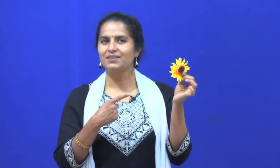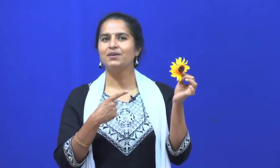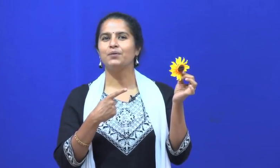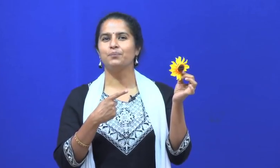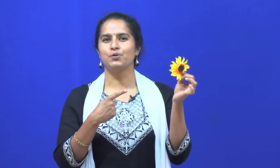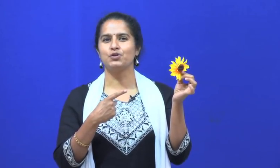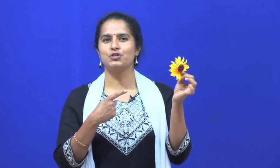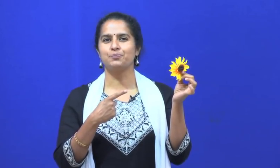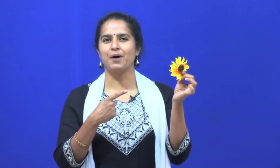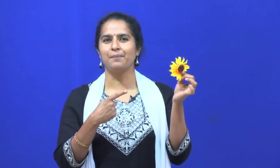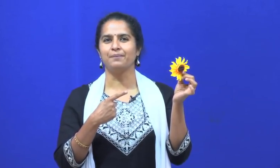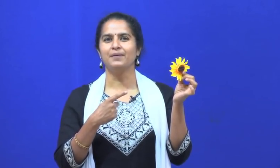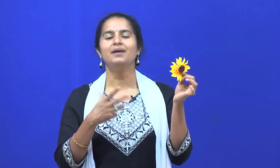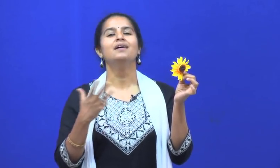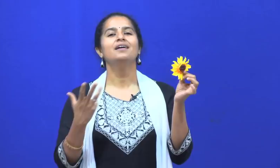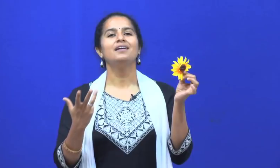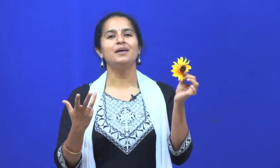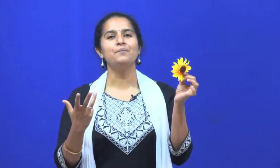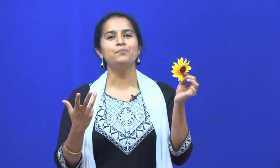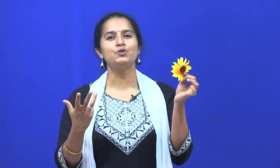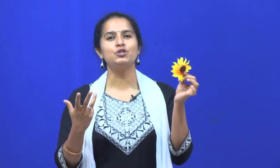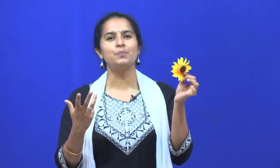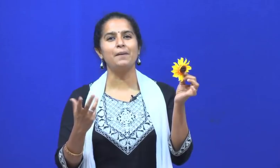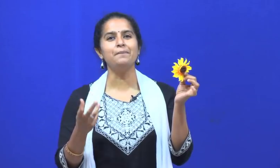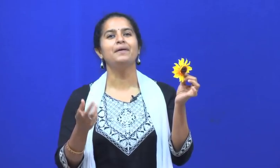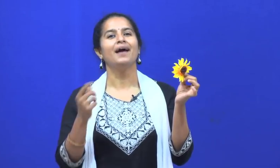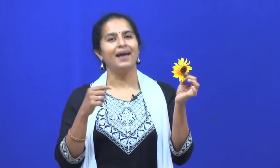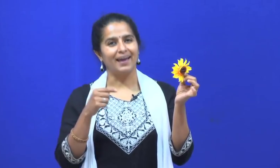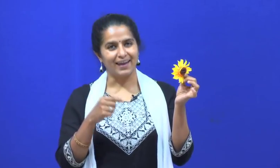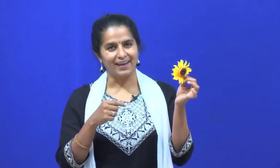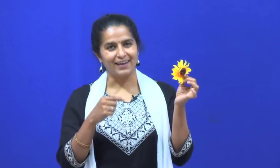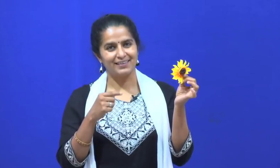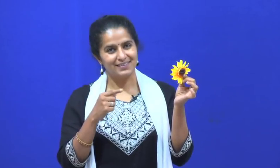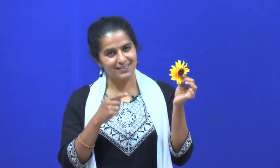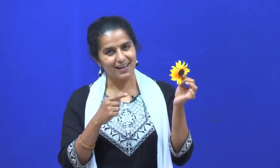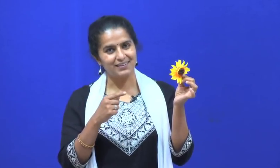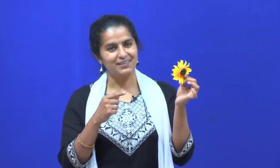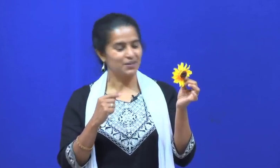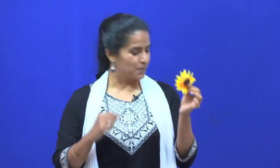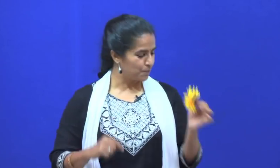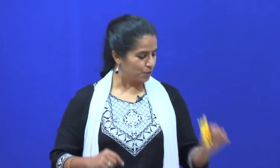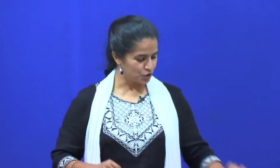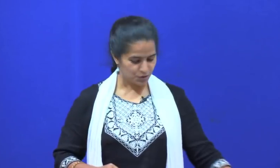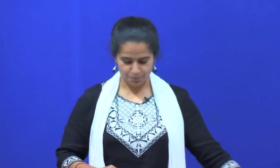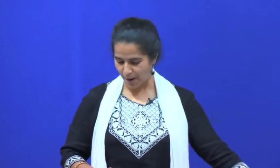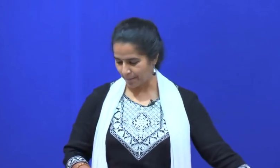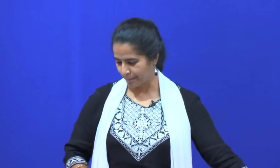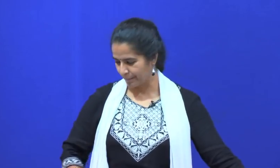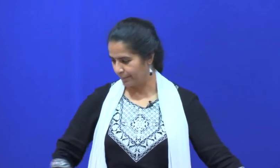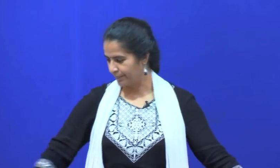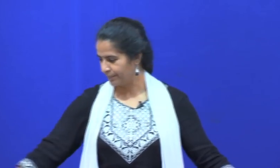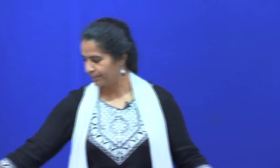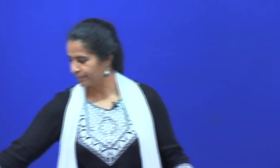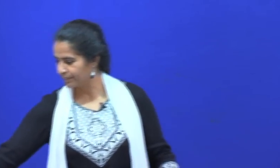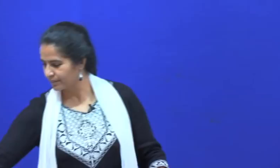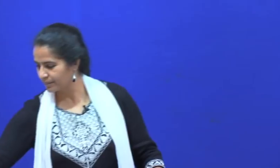etat, pushpam, kim, pushpam, etat, pushpam.